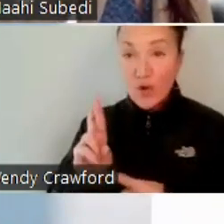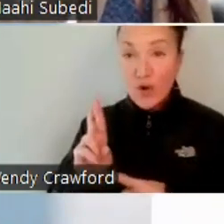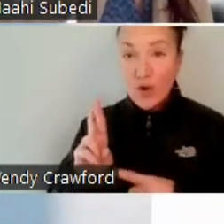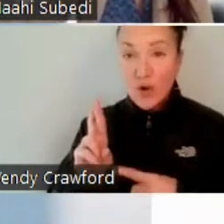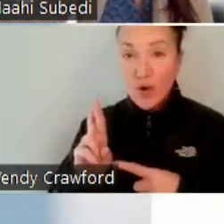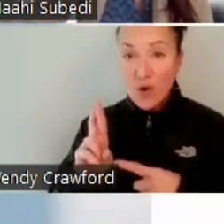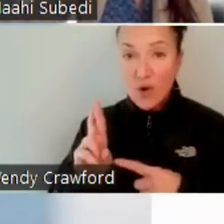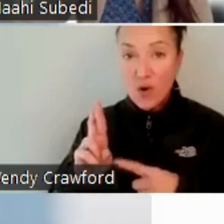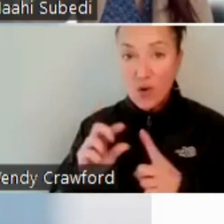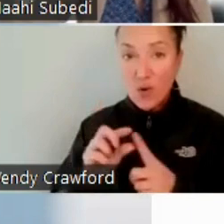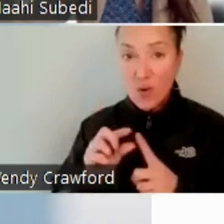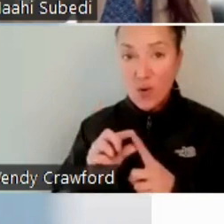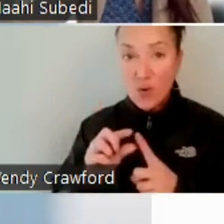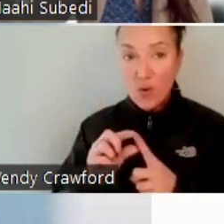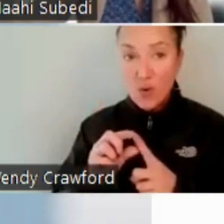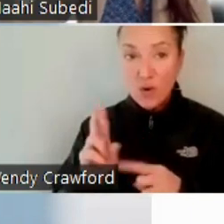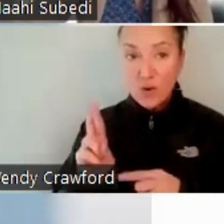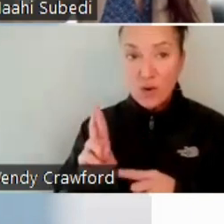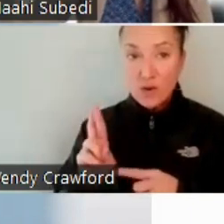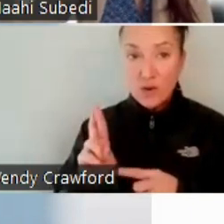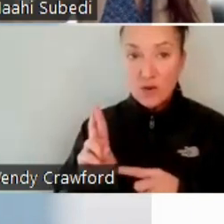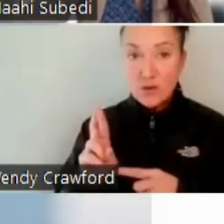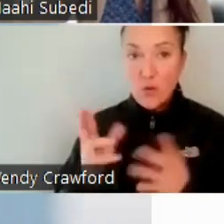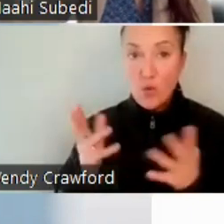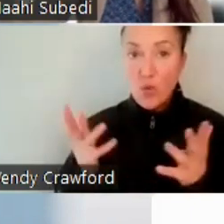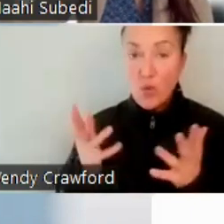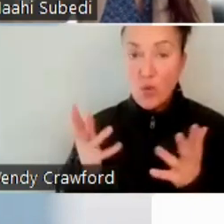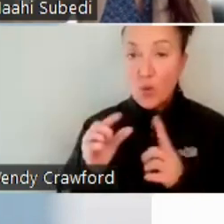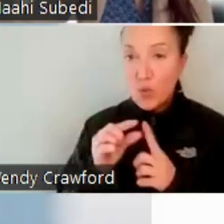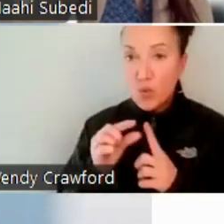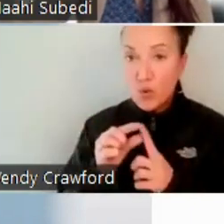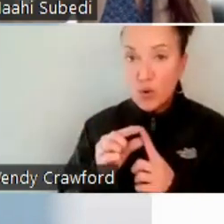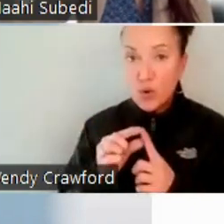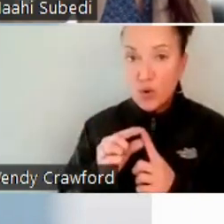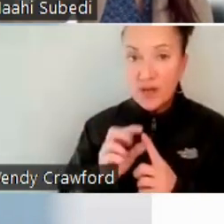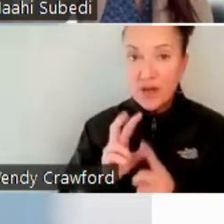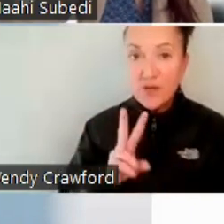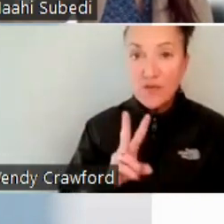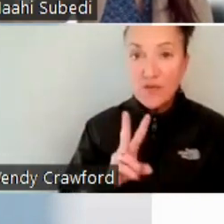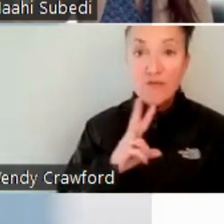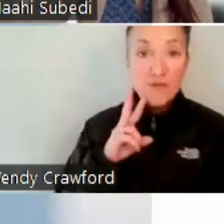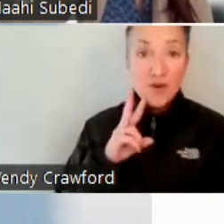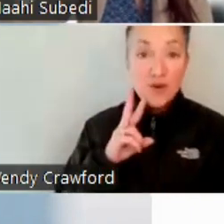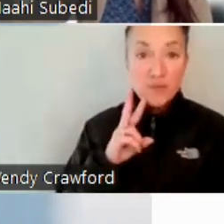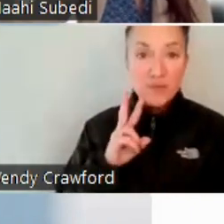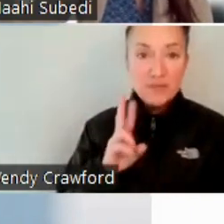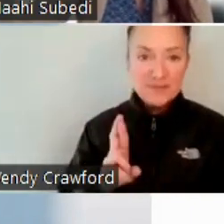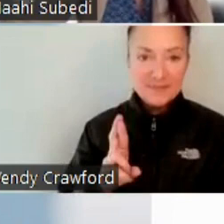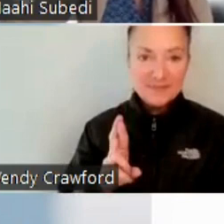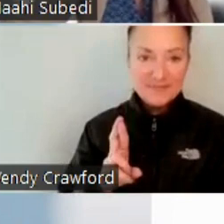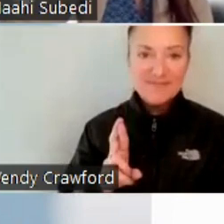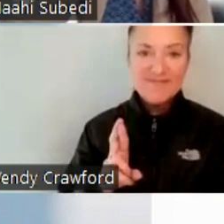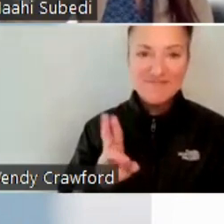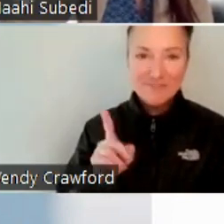that word I'm talking about? Put in the chat, please. What word do we do? What verb? Thank you, Michael